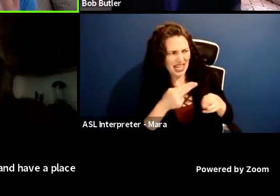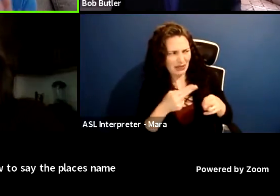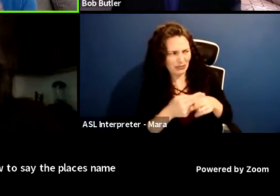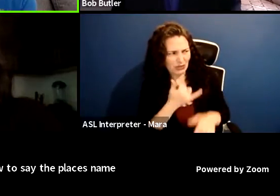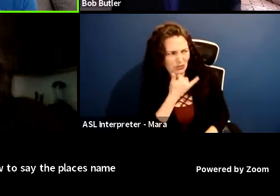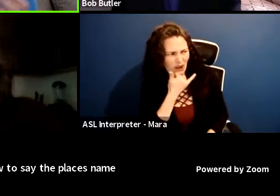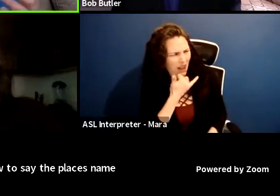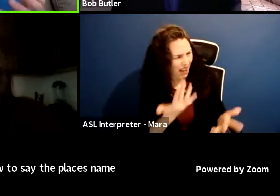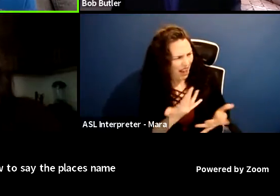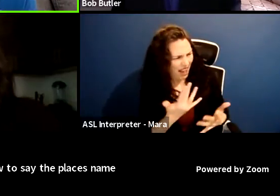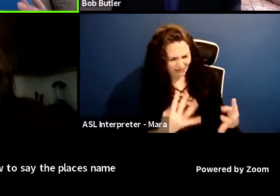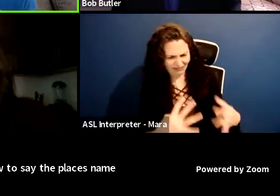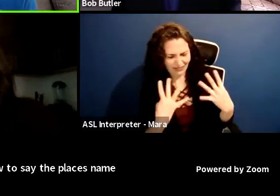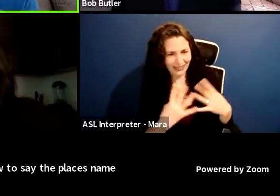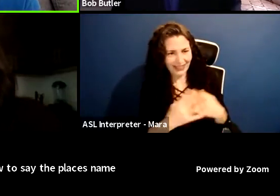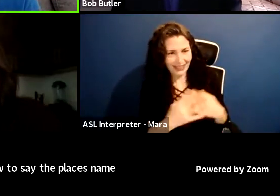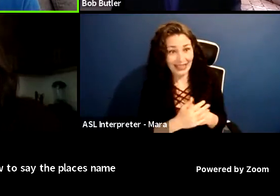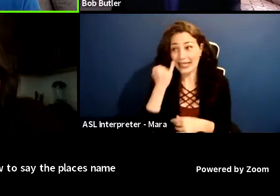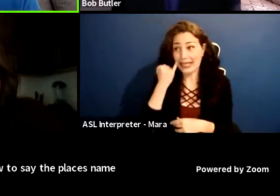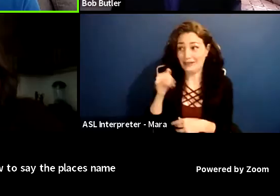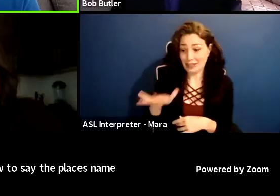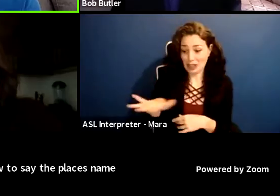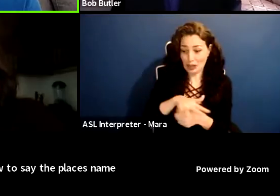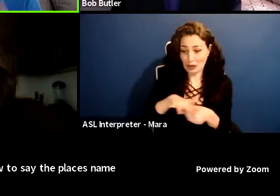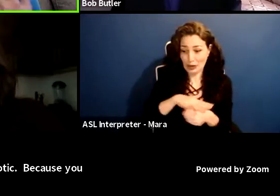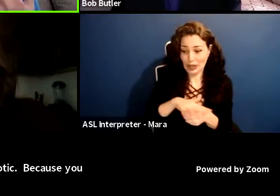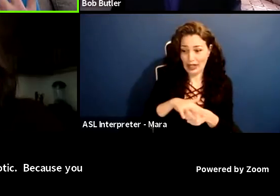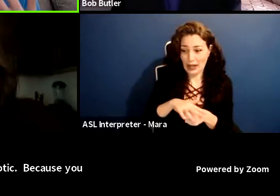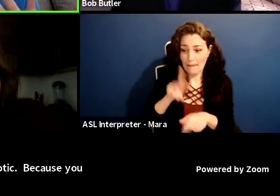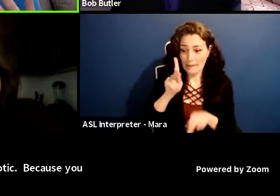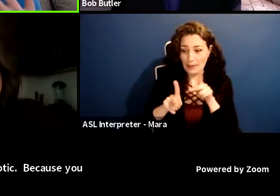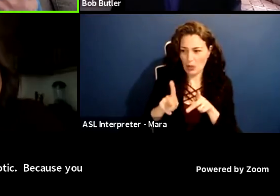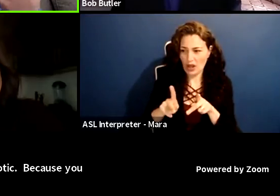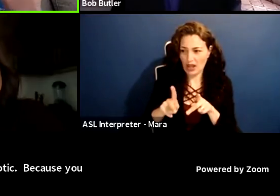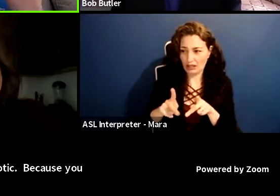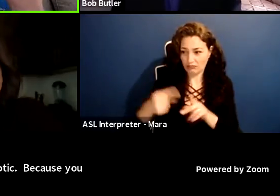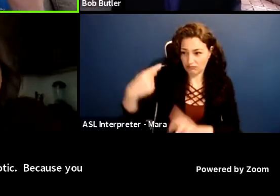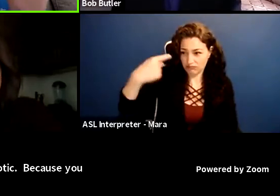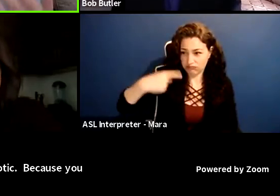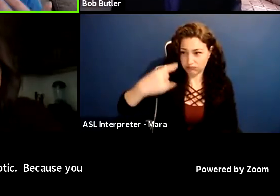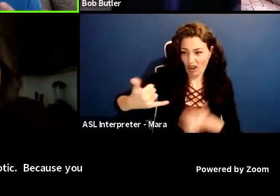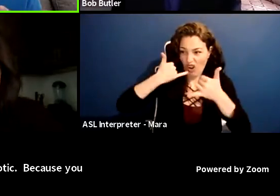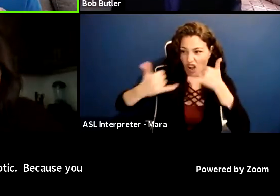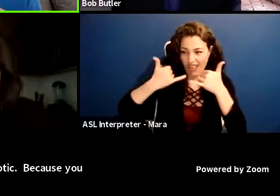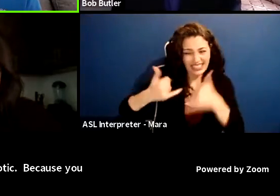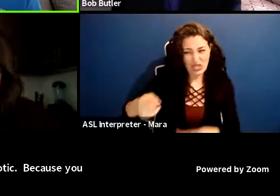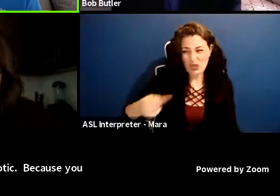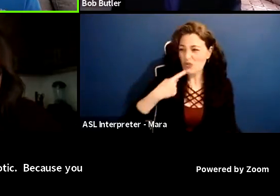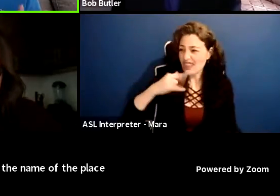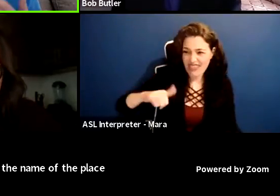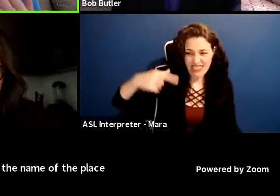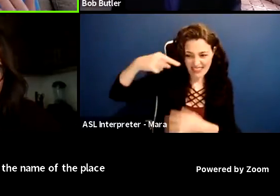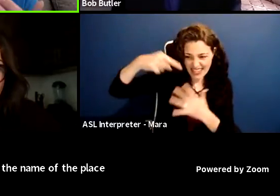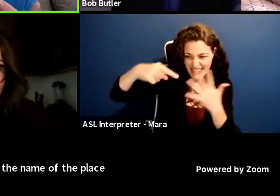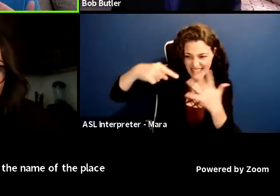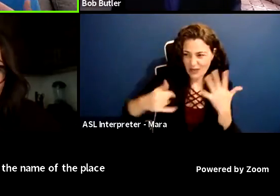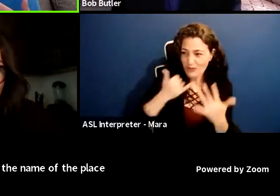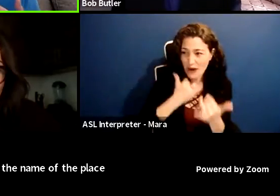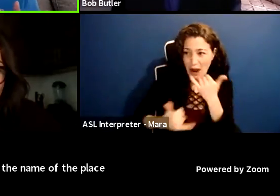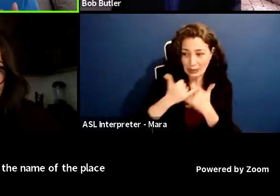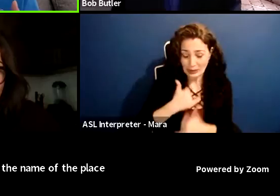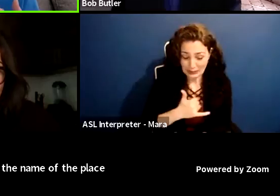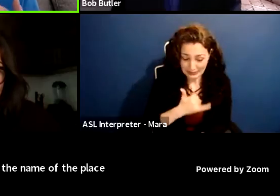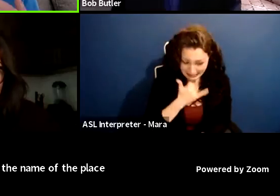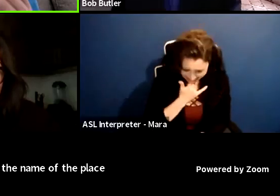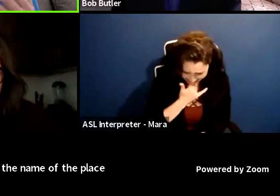calls about saying the name of the place wrong. So if you are in conversation with other reporters